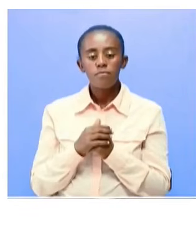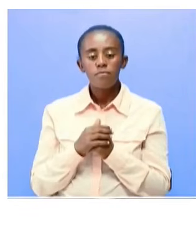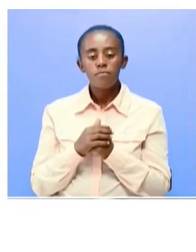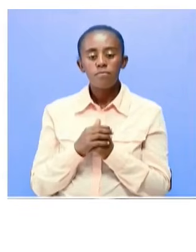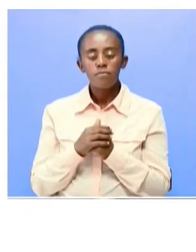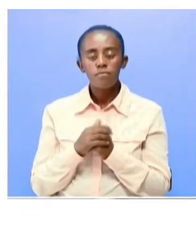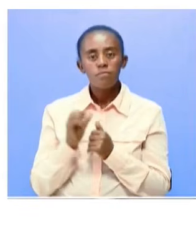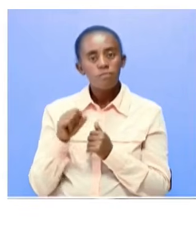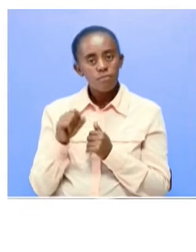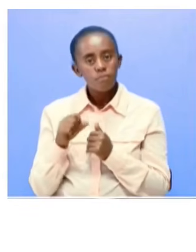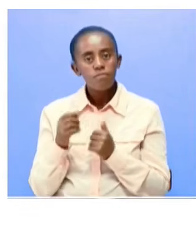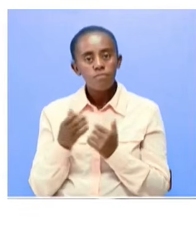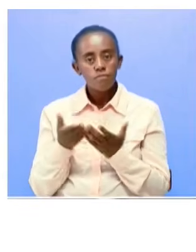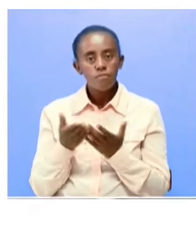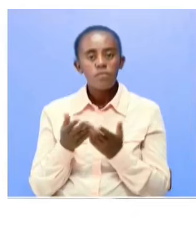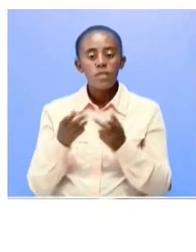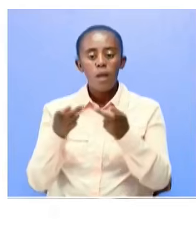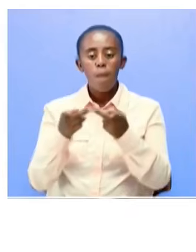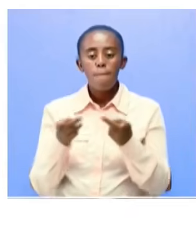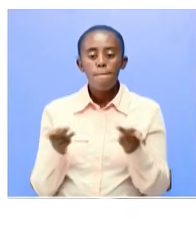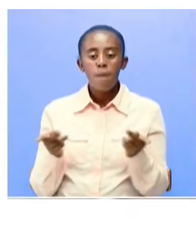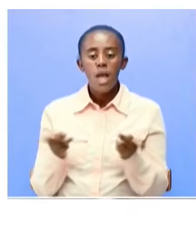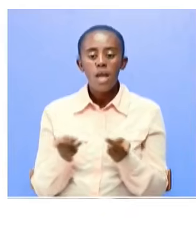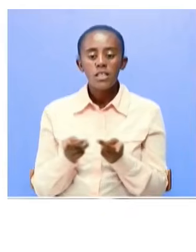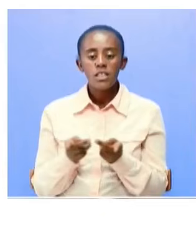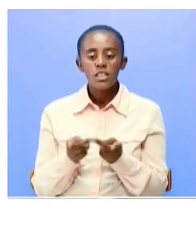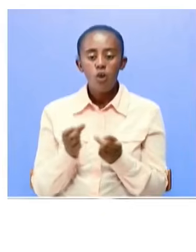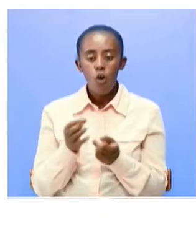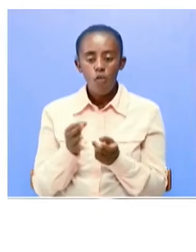yes, place of